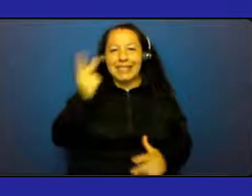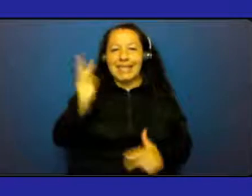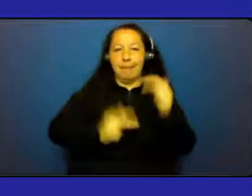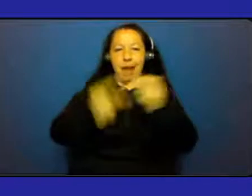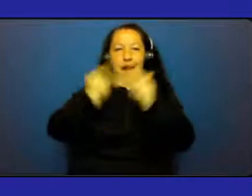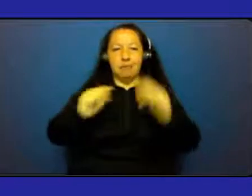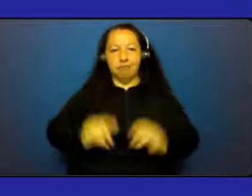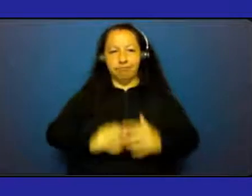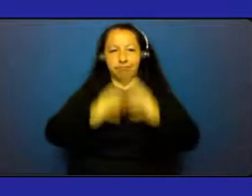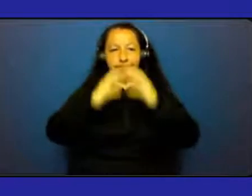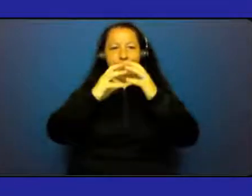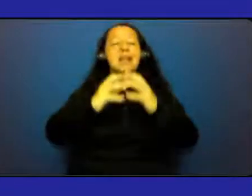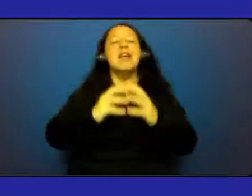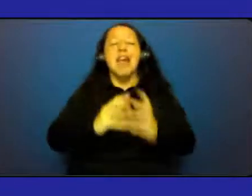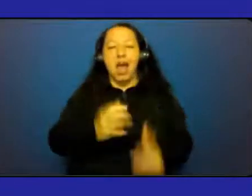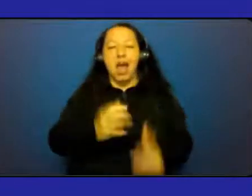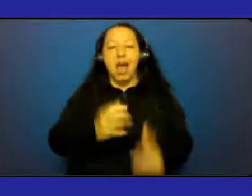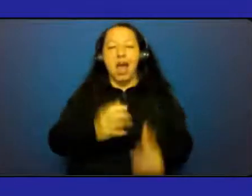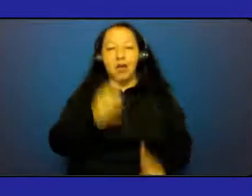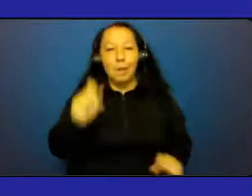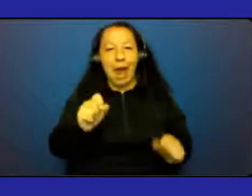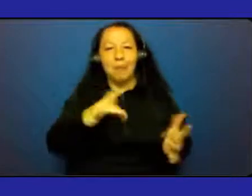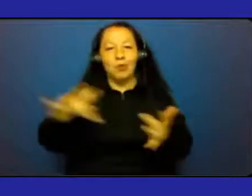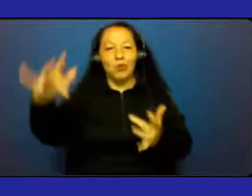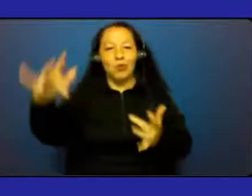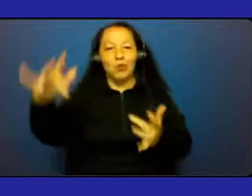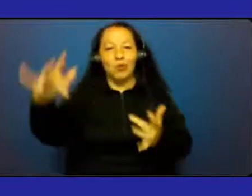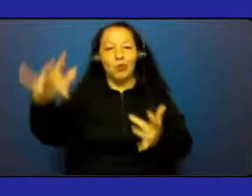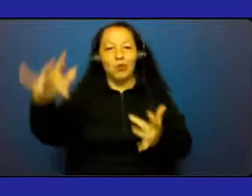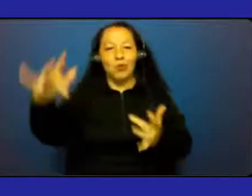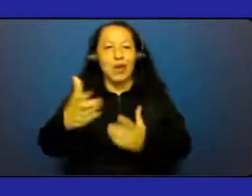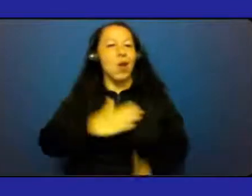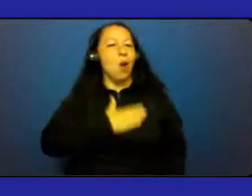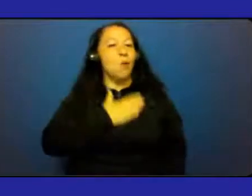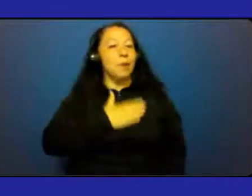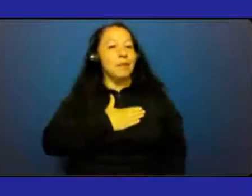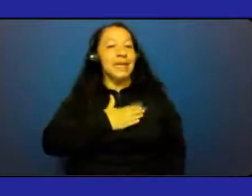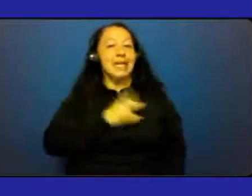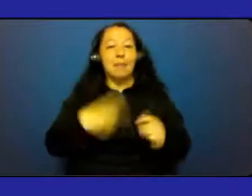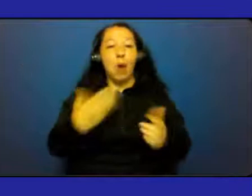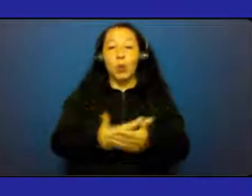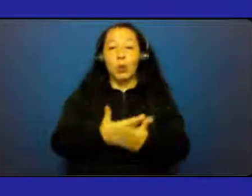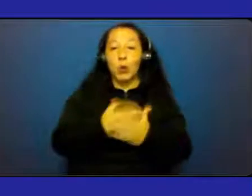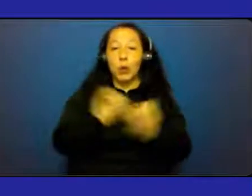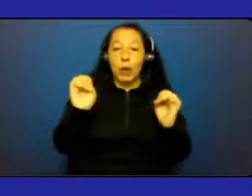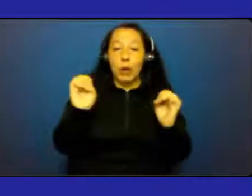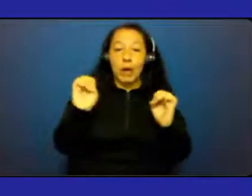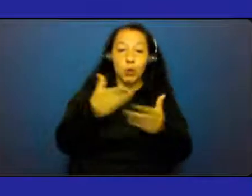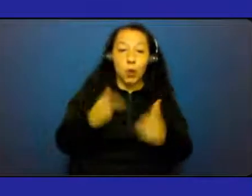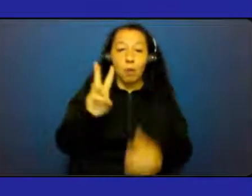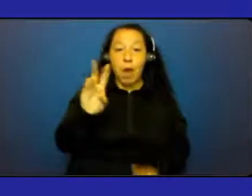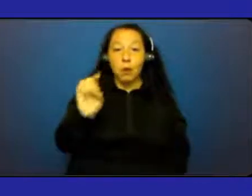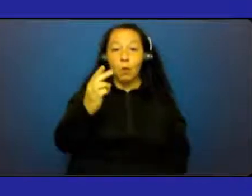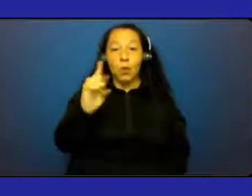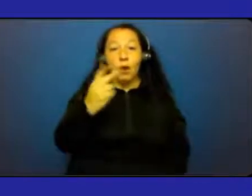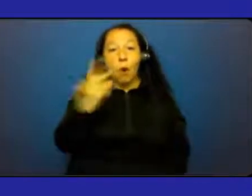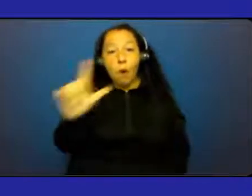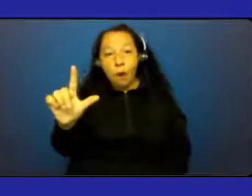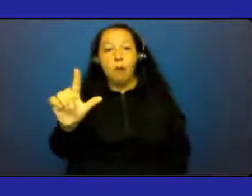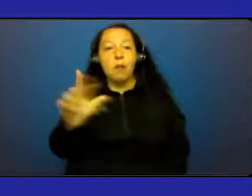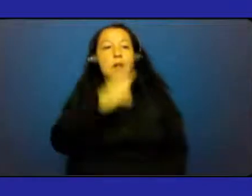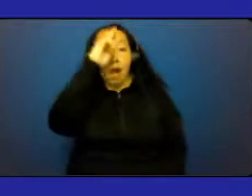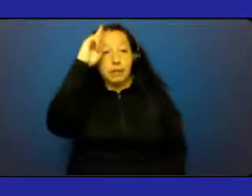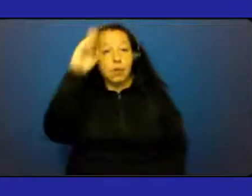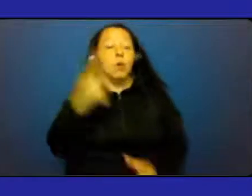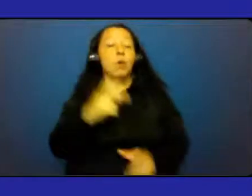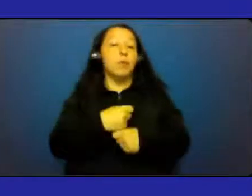were very pleased that the new emergency room at Woodhall Hospital, which will make the